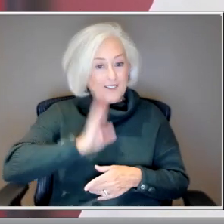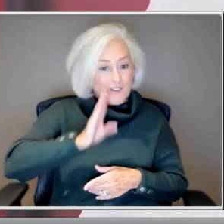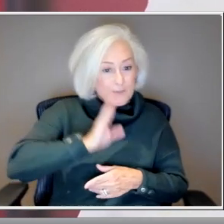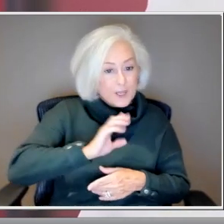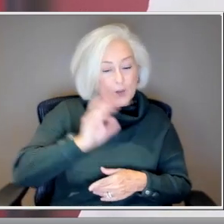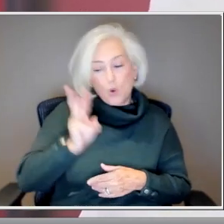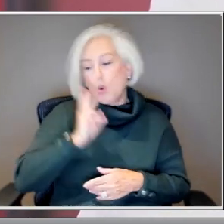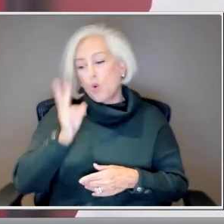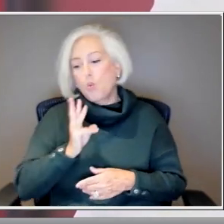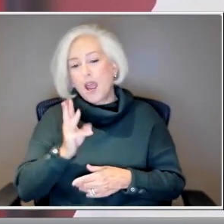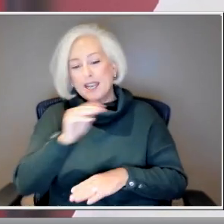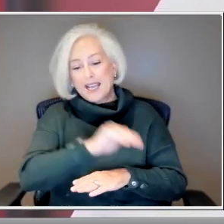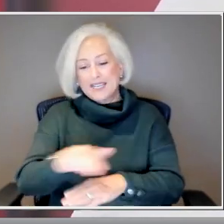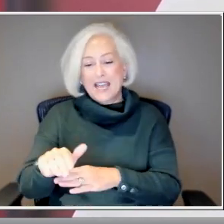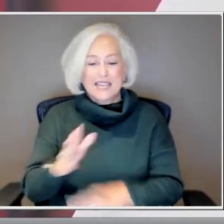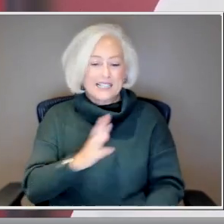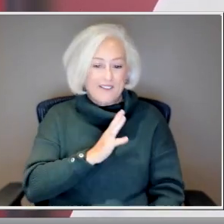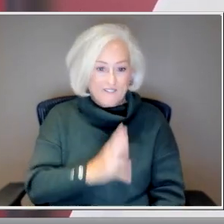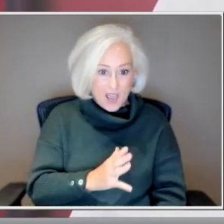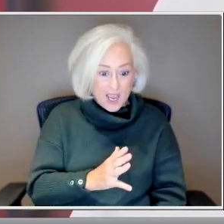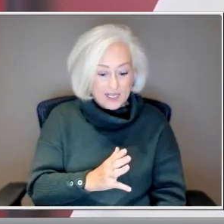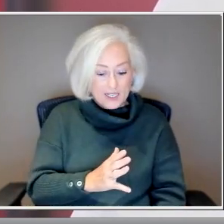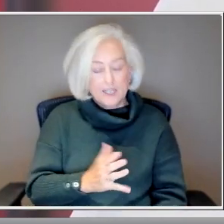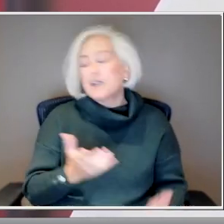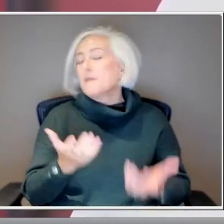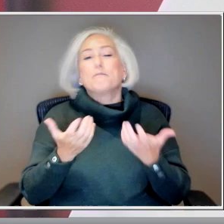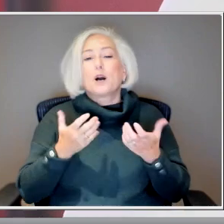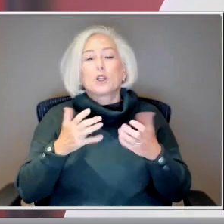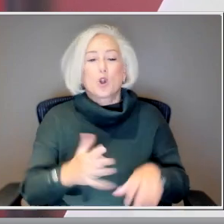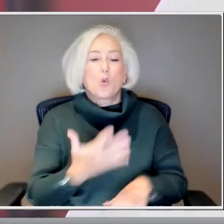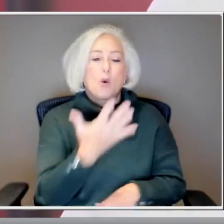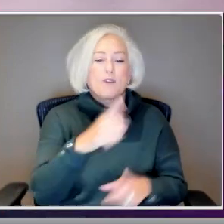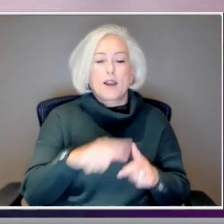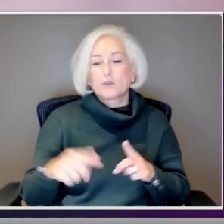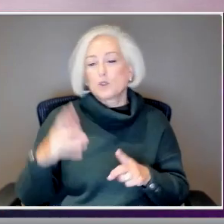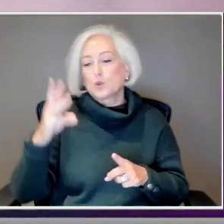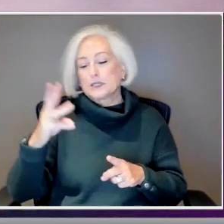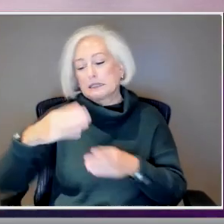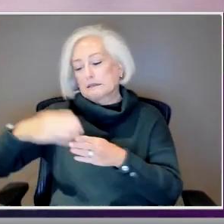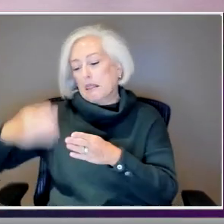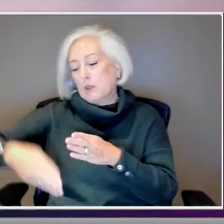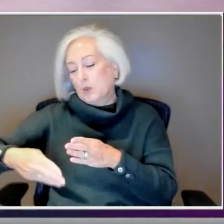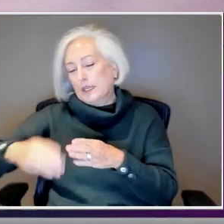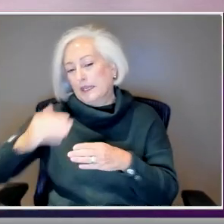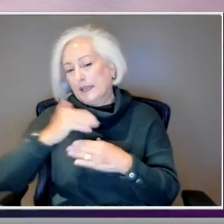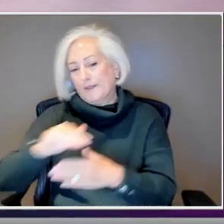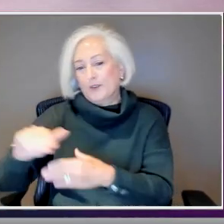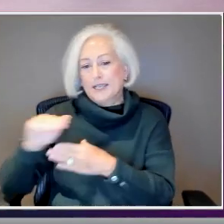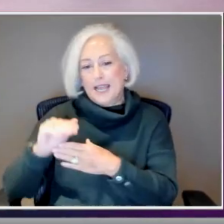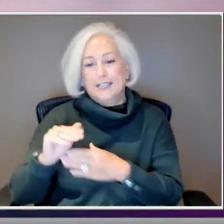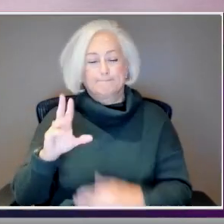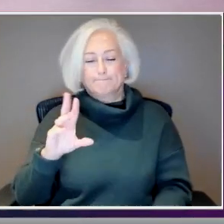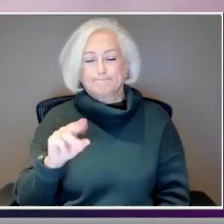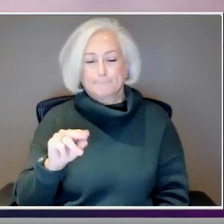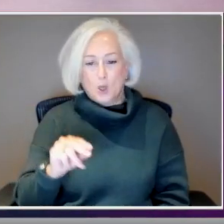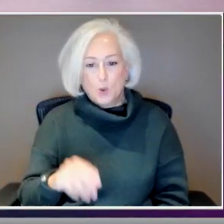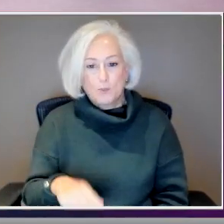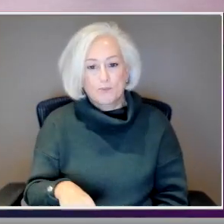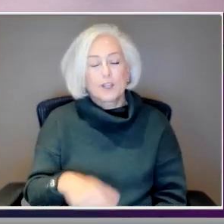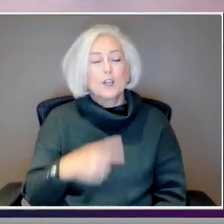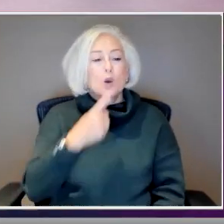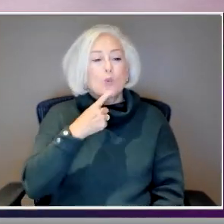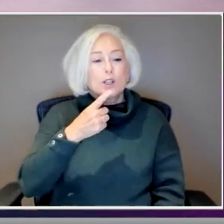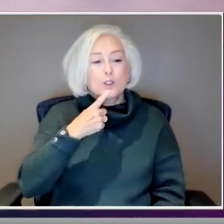weekend, I think it's more than reasonable and potentially beneficial. And I suppose you've got to say define glass. Are you pouring a